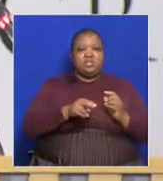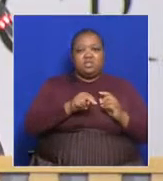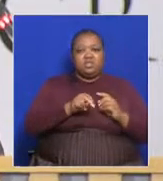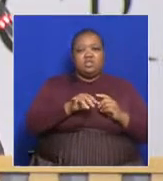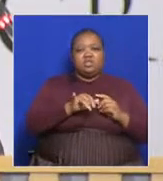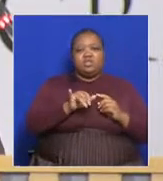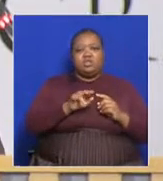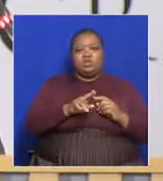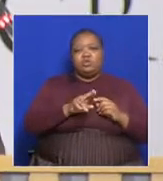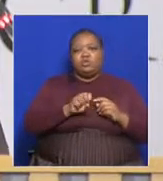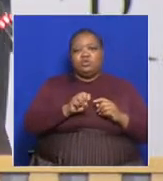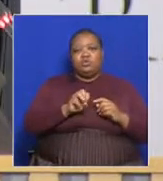Yes, I concur. Thank you.